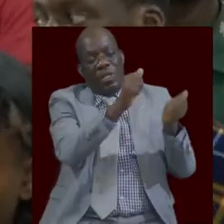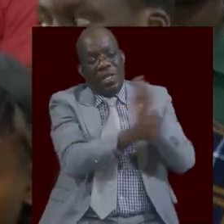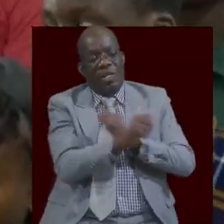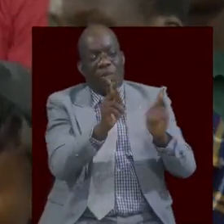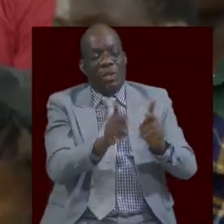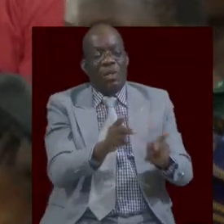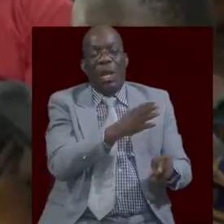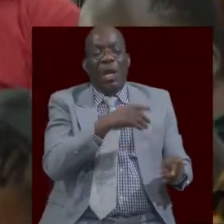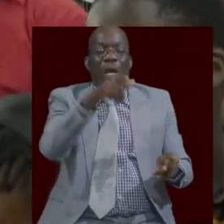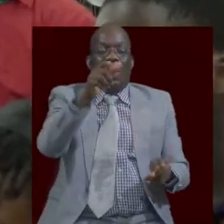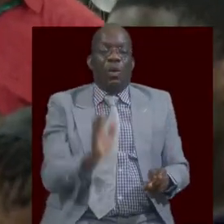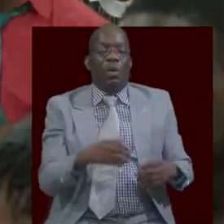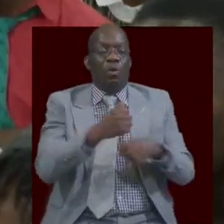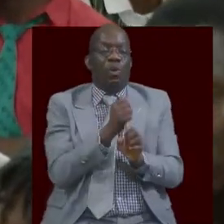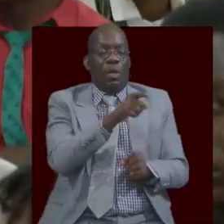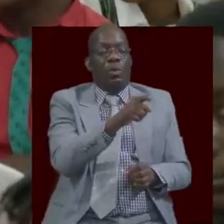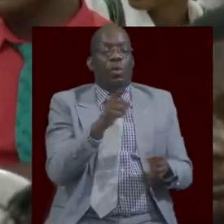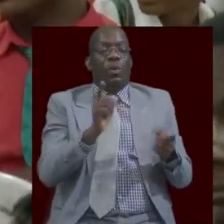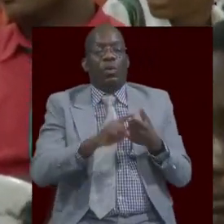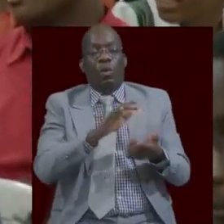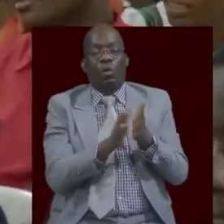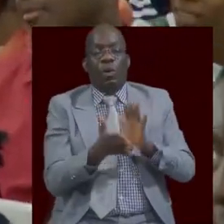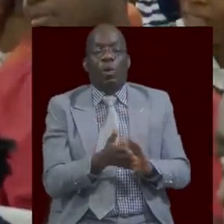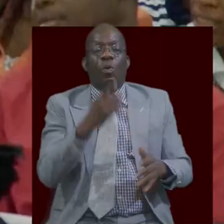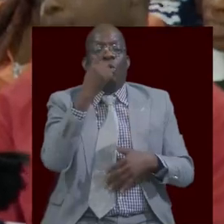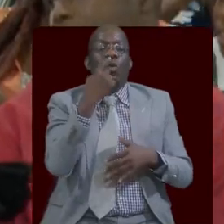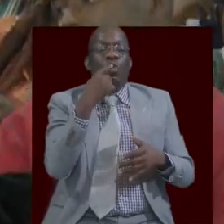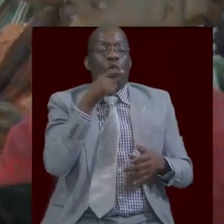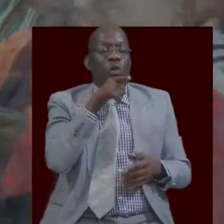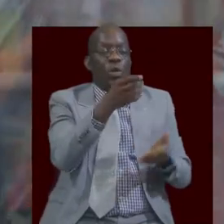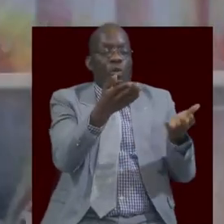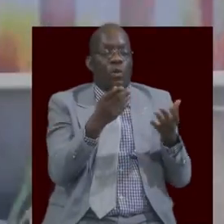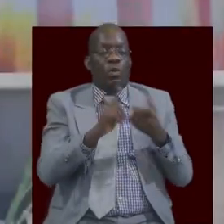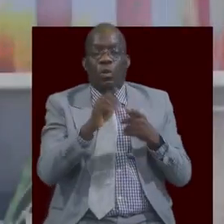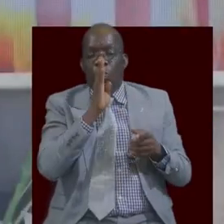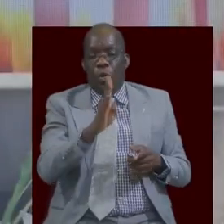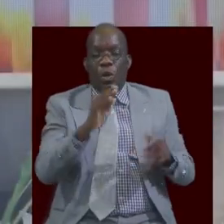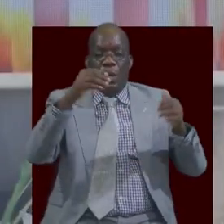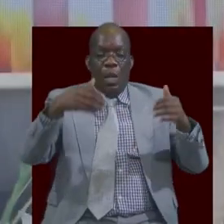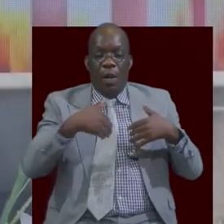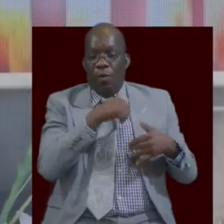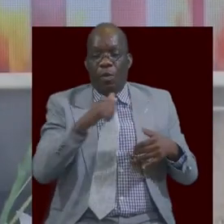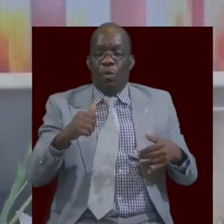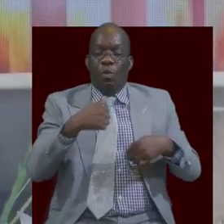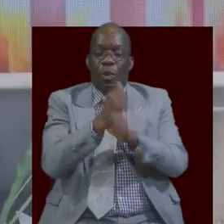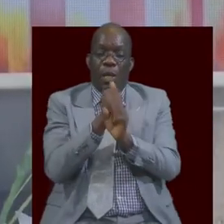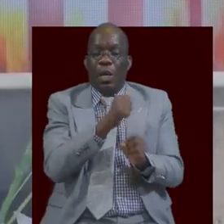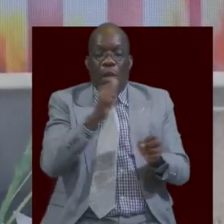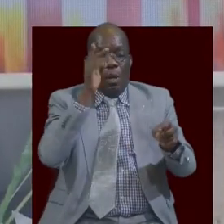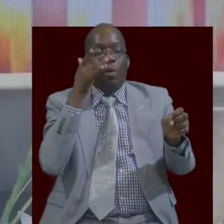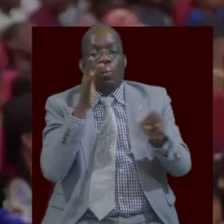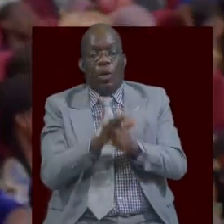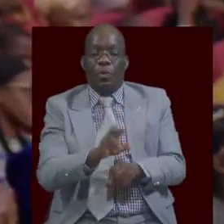God wanted him to be. I make a vow that what God has shown me